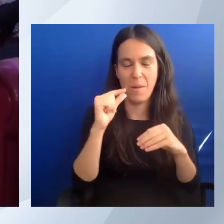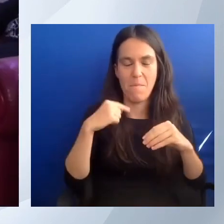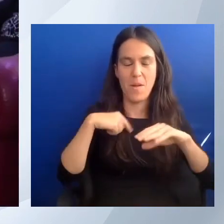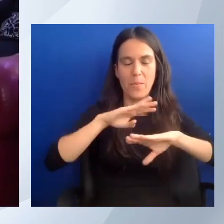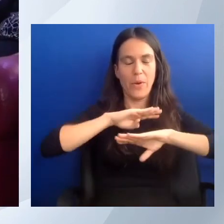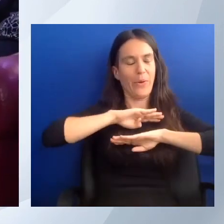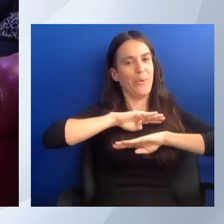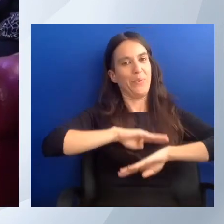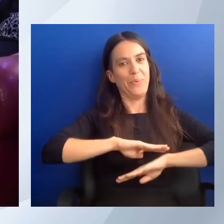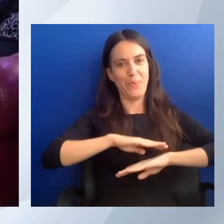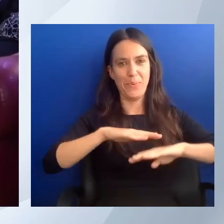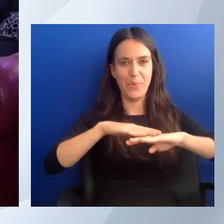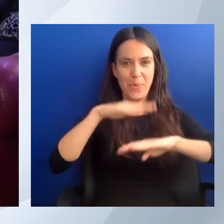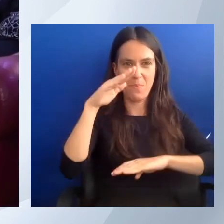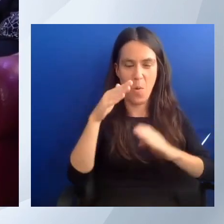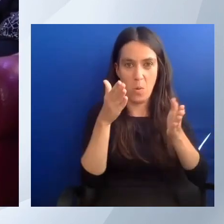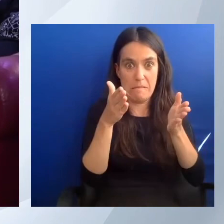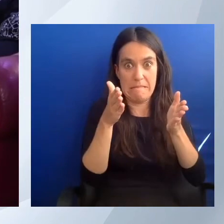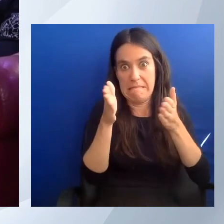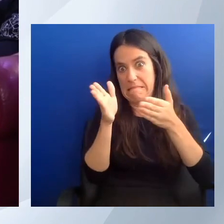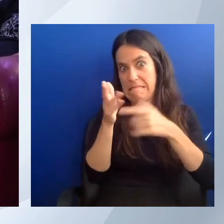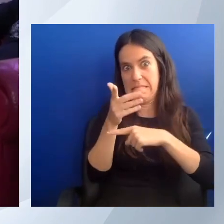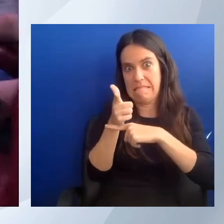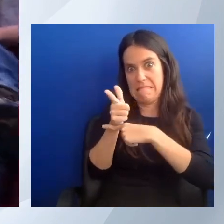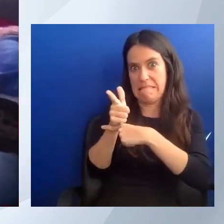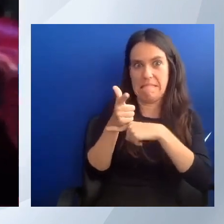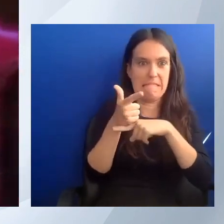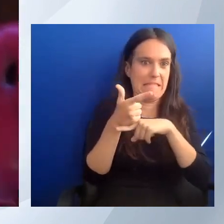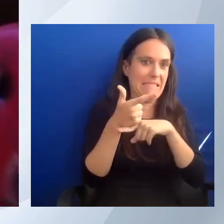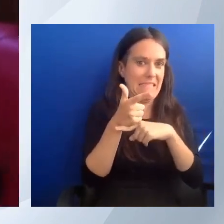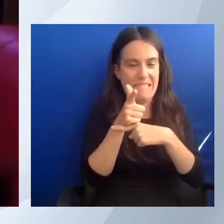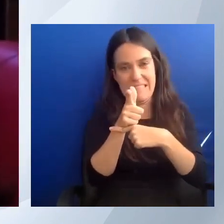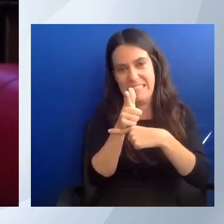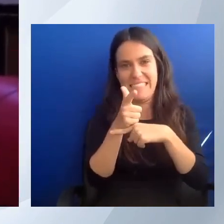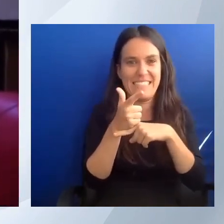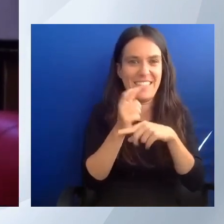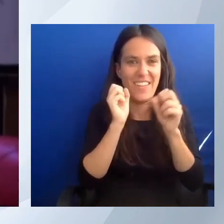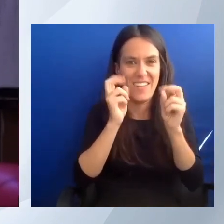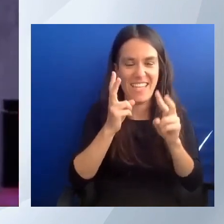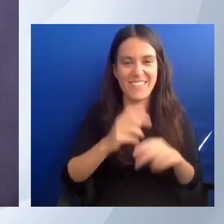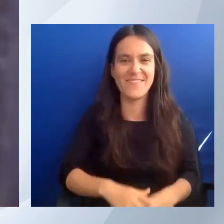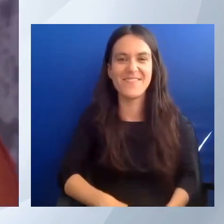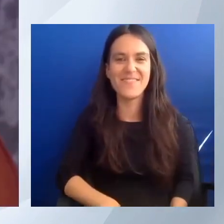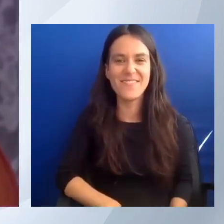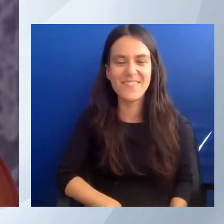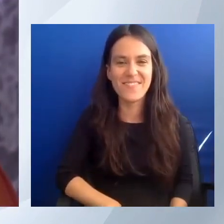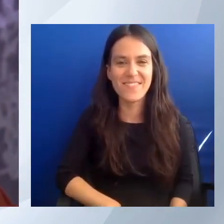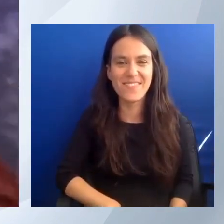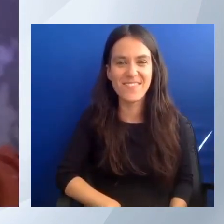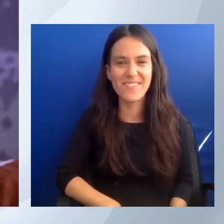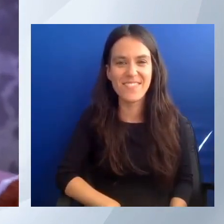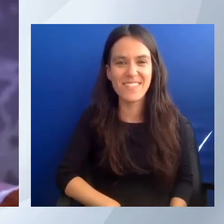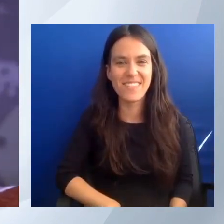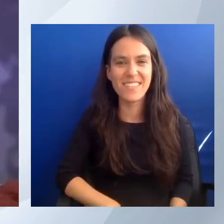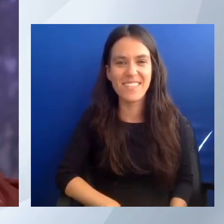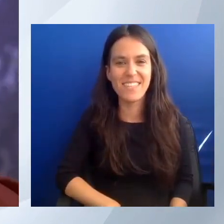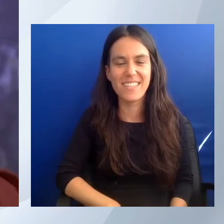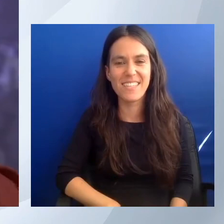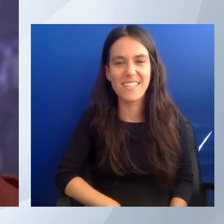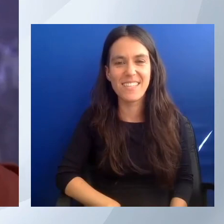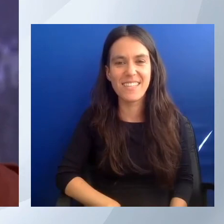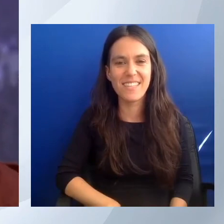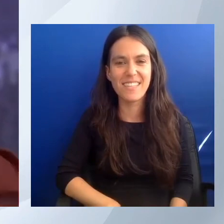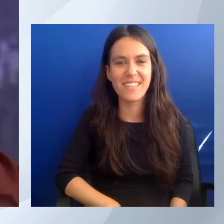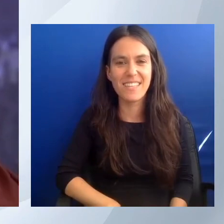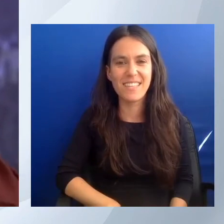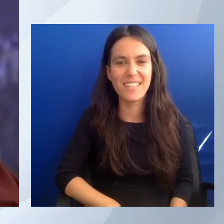Henk has all the problems. Okay, awesome. So, well, that's a very